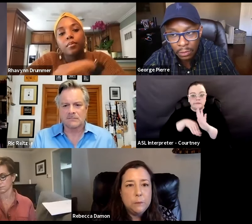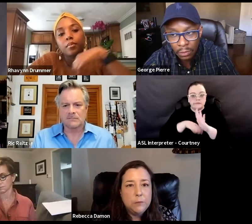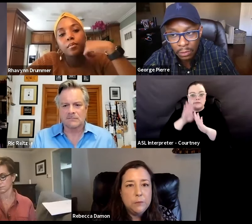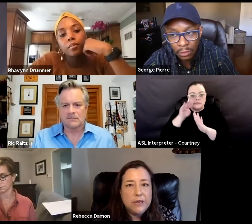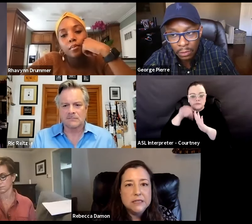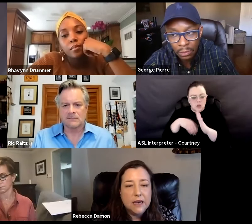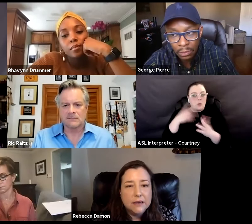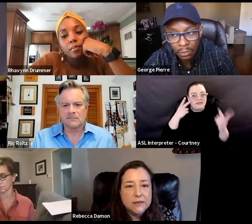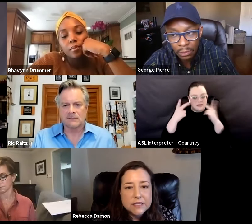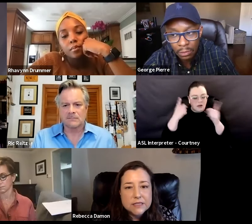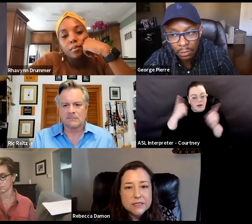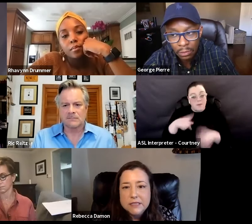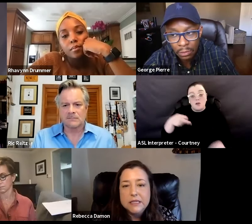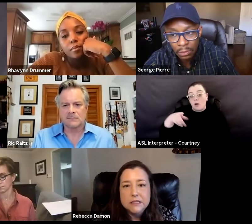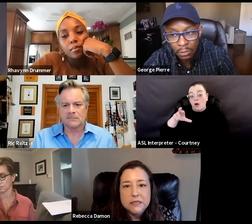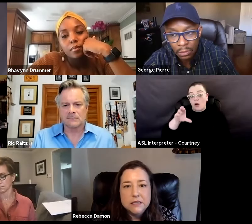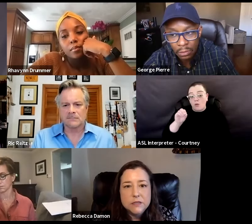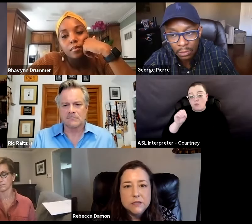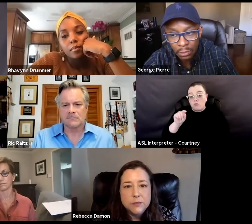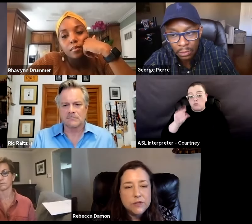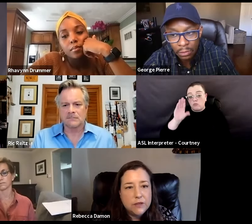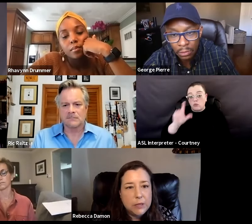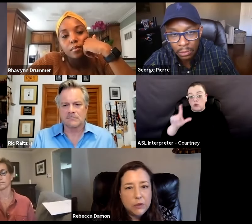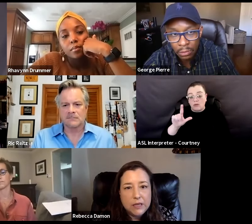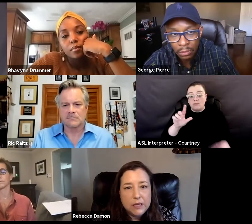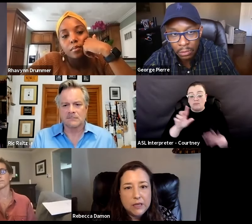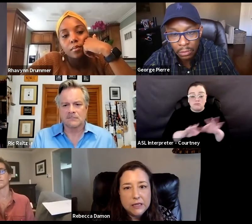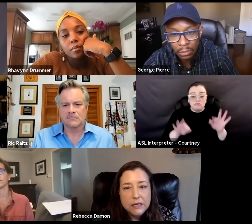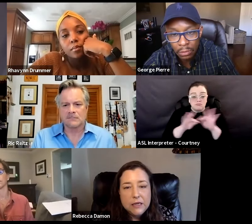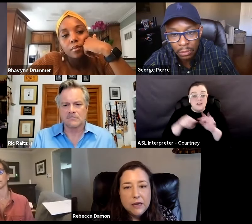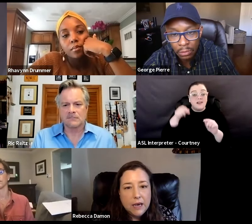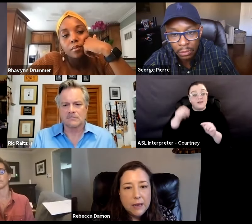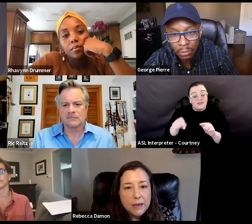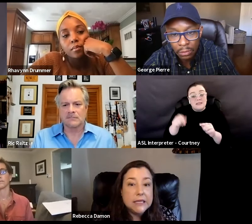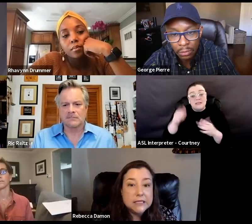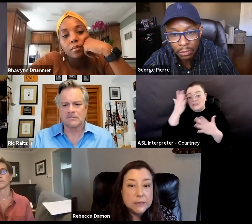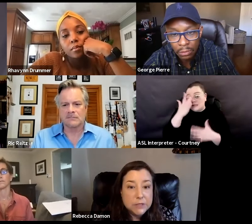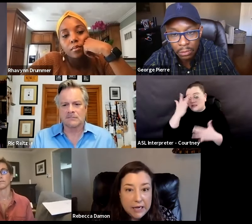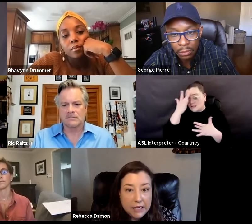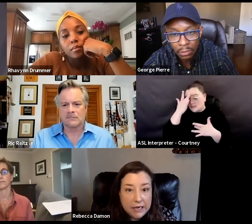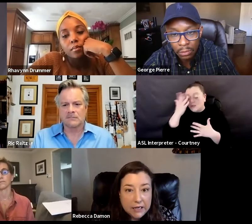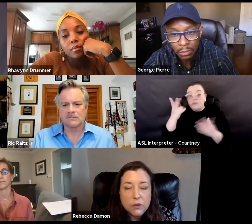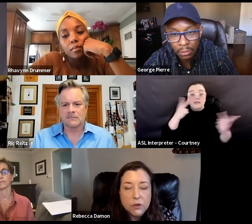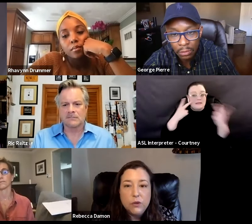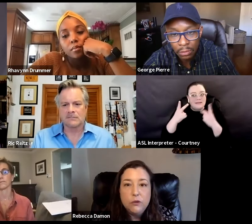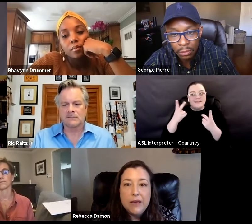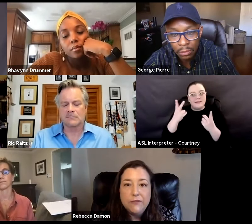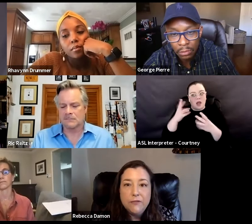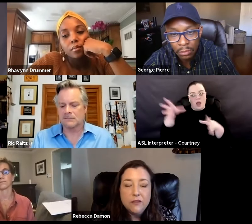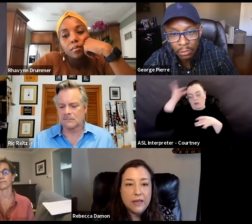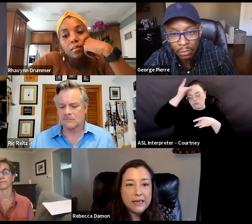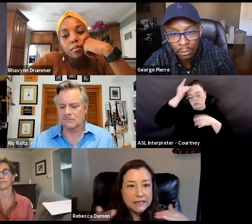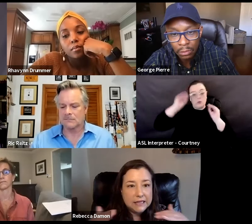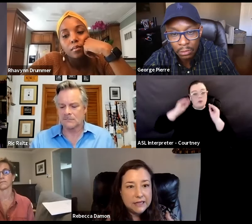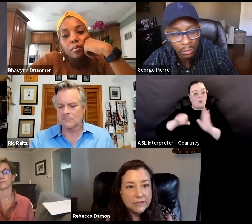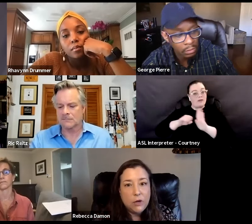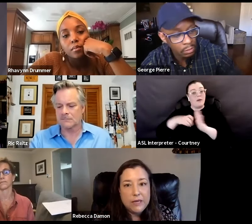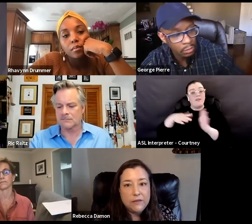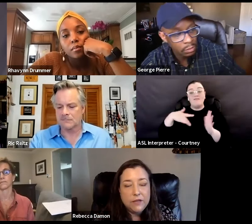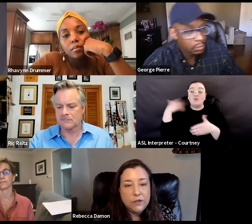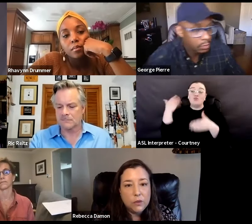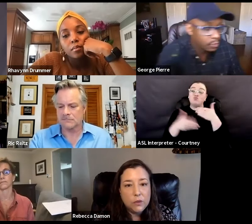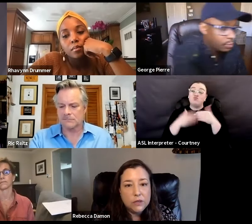are important because this is a disease that is proven that people can carry it being asymptomatic. So you may feel like in a